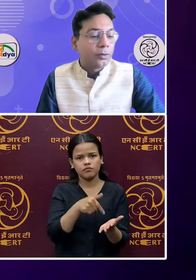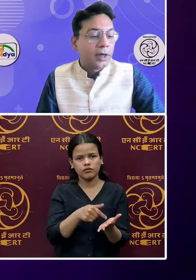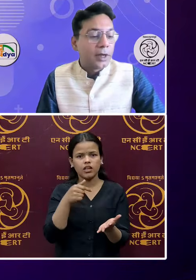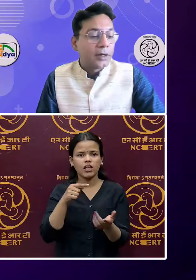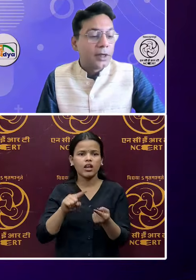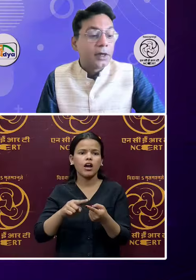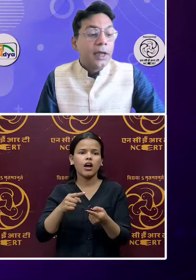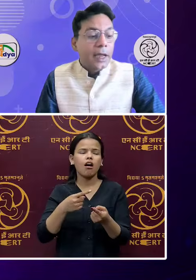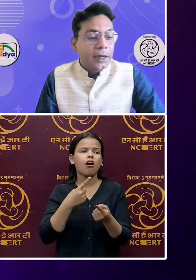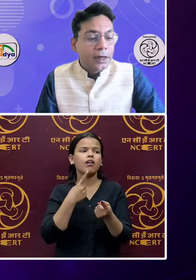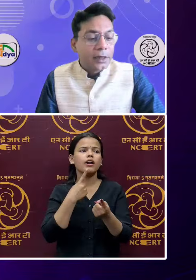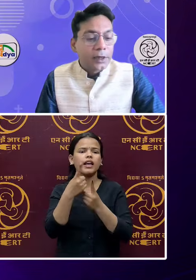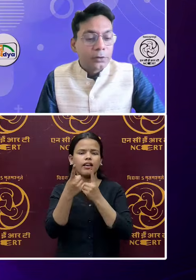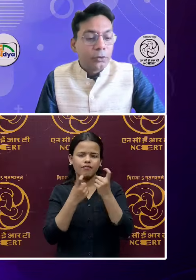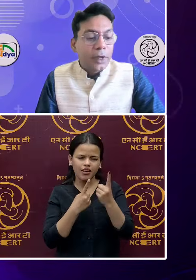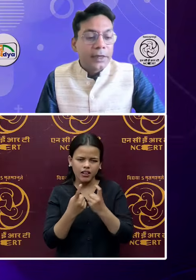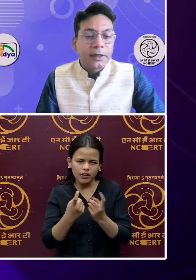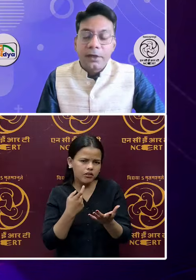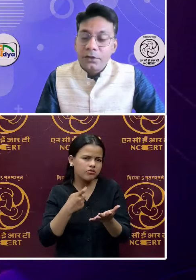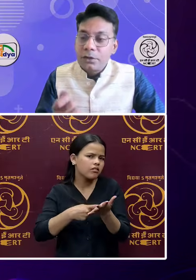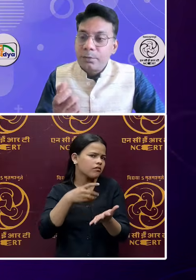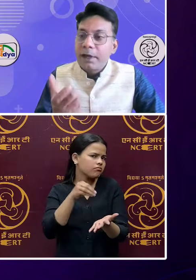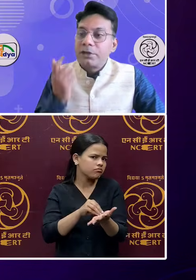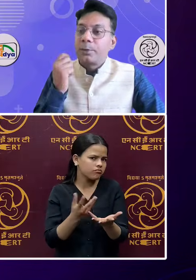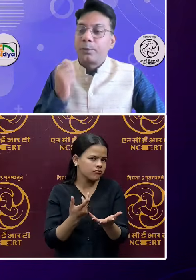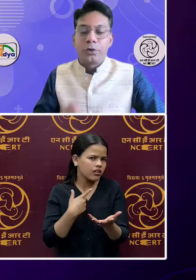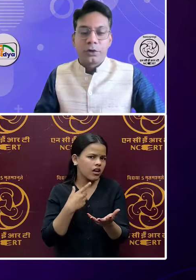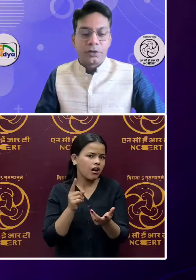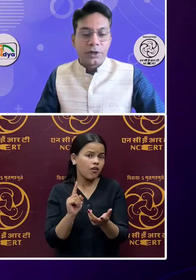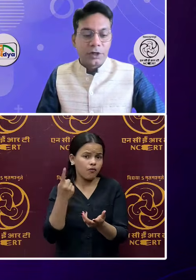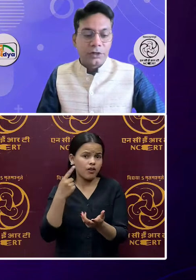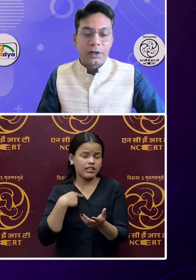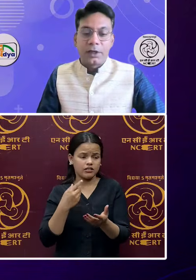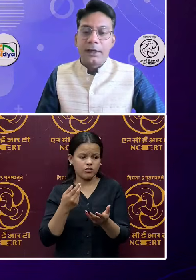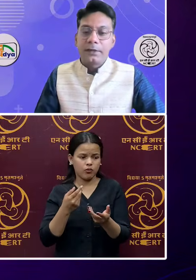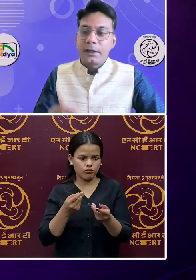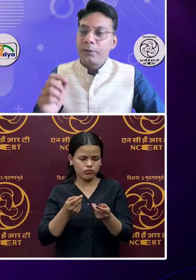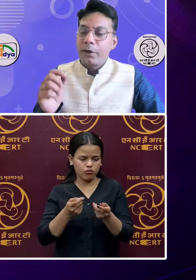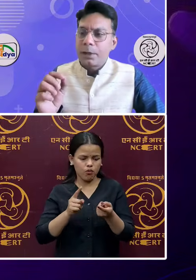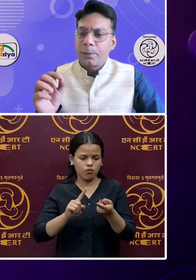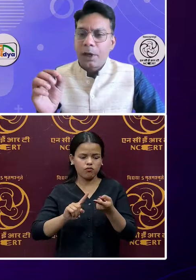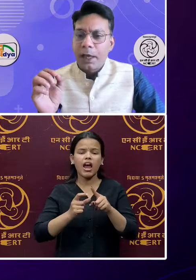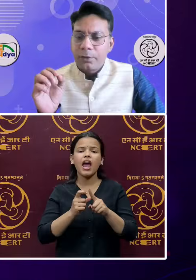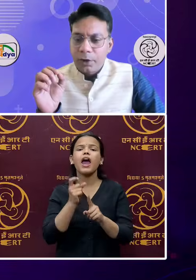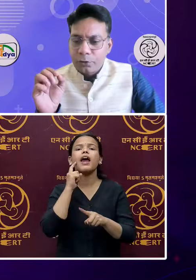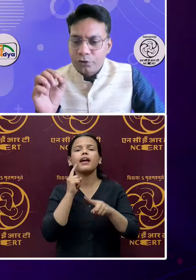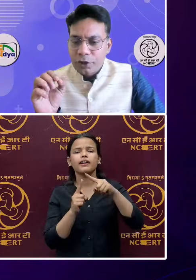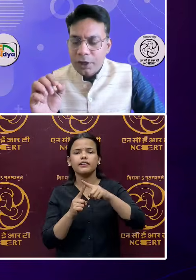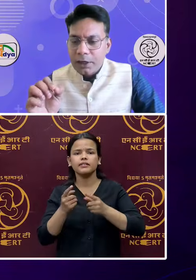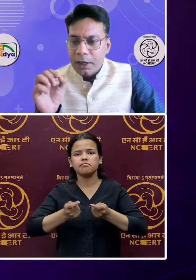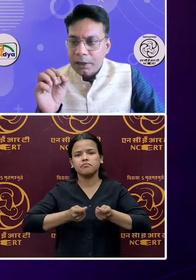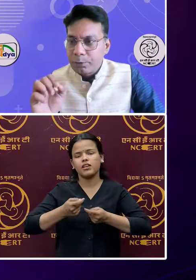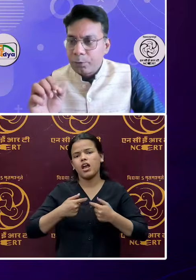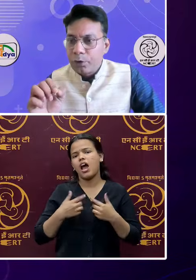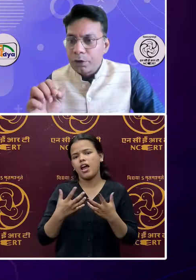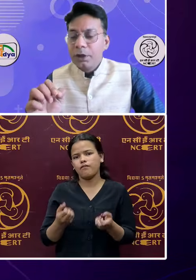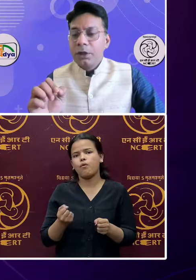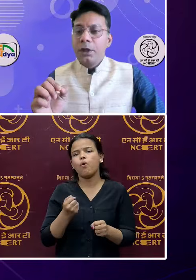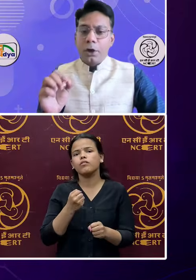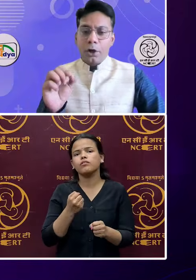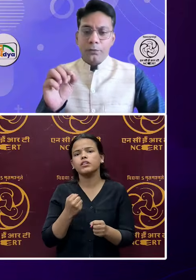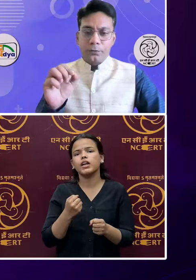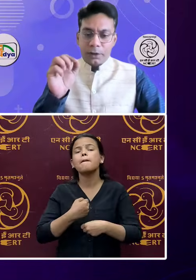report of the learner, analytical tool and customized report generation, correct? Say for example, I want to generate a